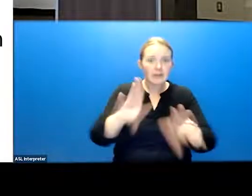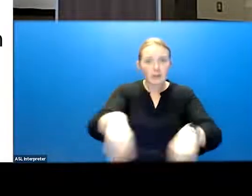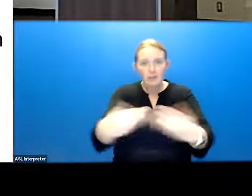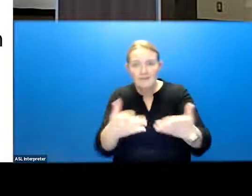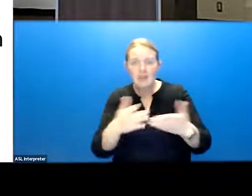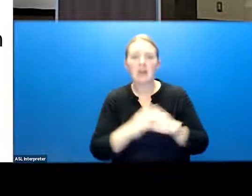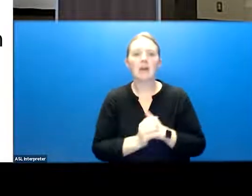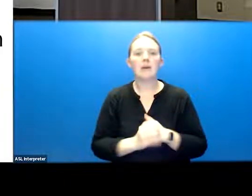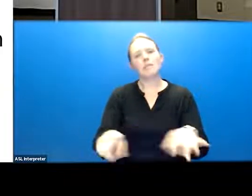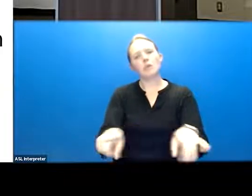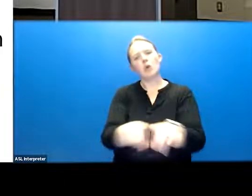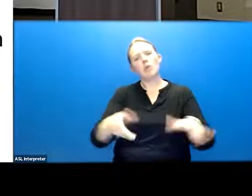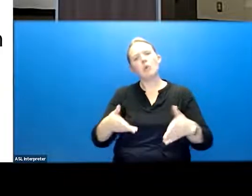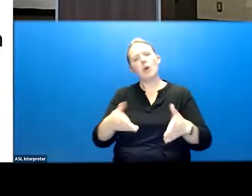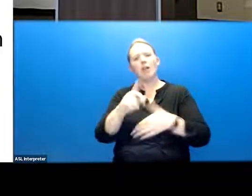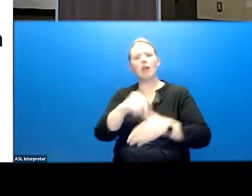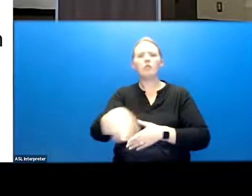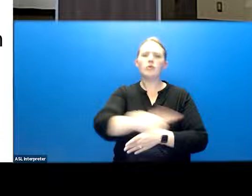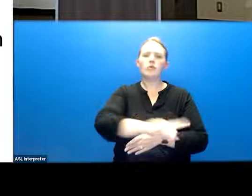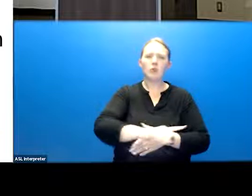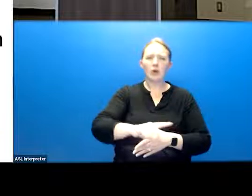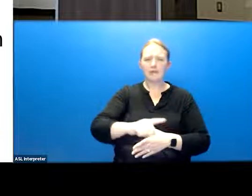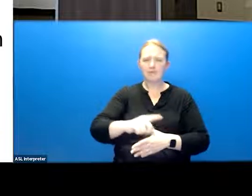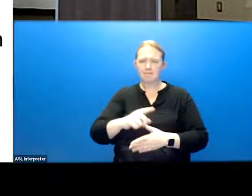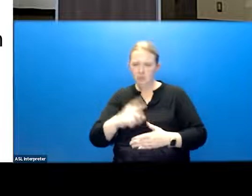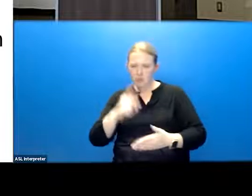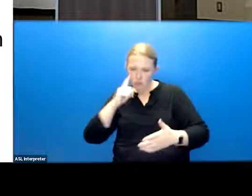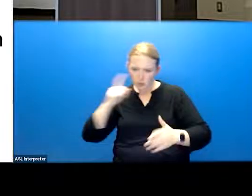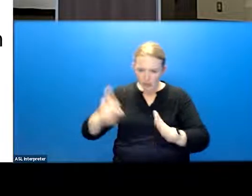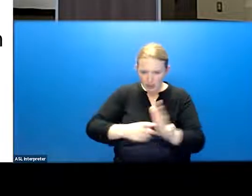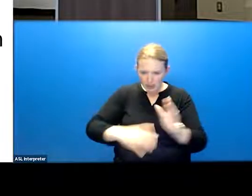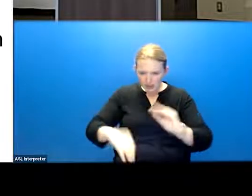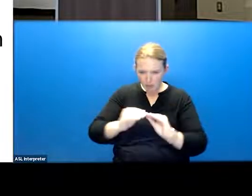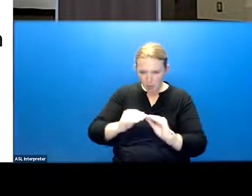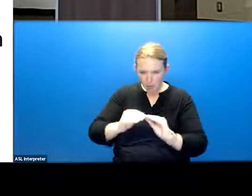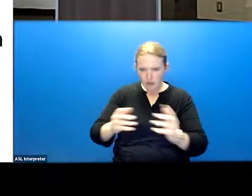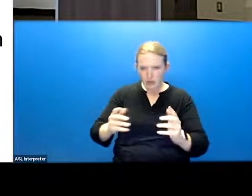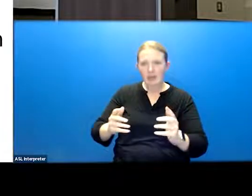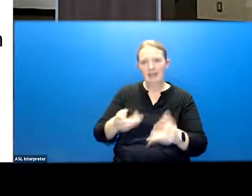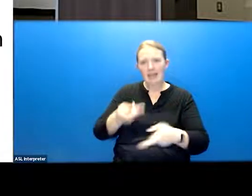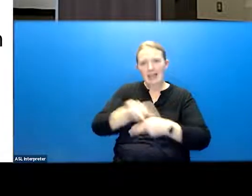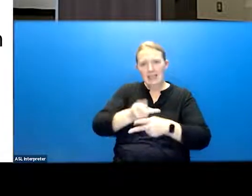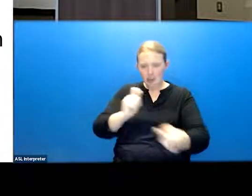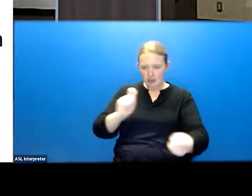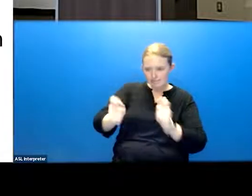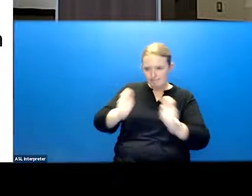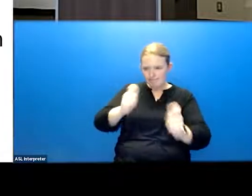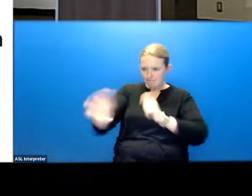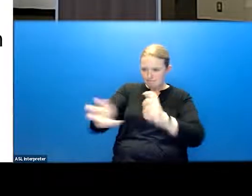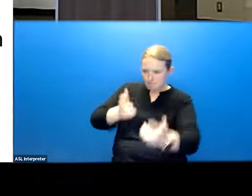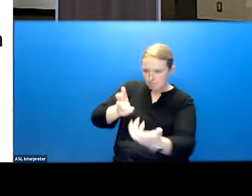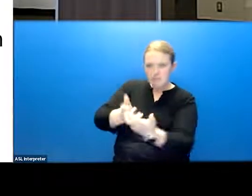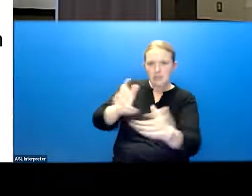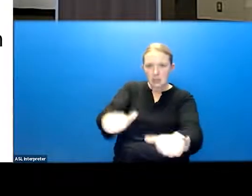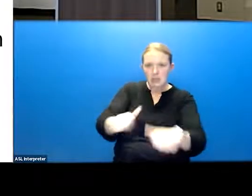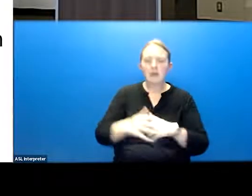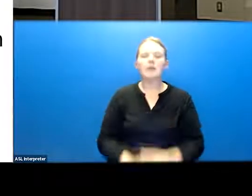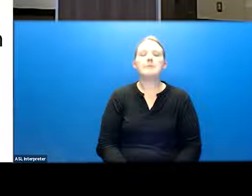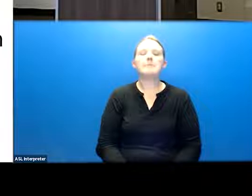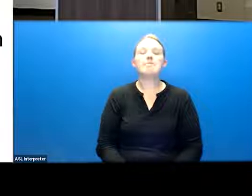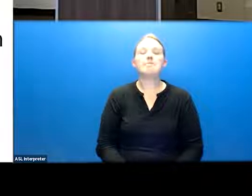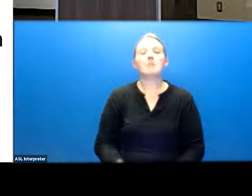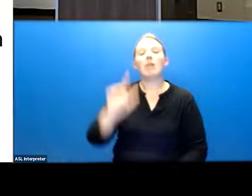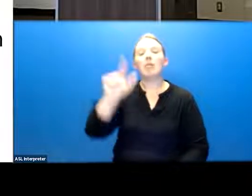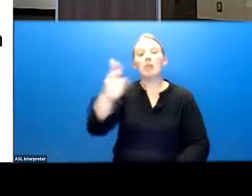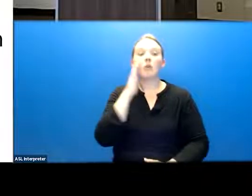also, it allows you to get a better insight in order for you to tailor care. And later on, I'm going to kind of go over